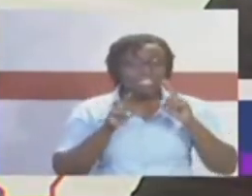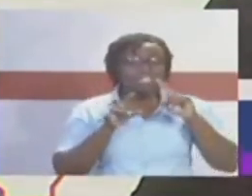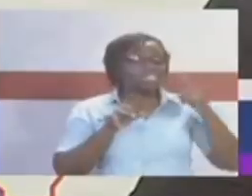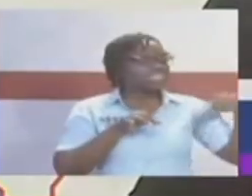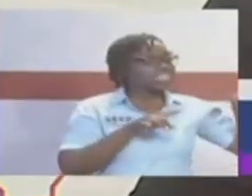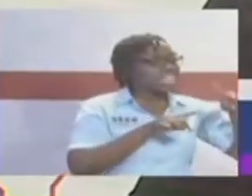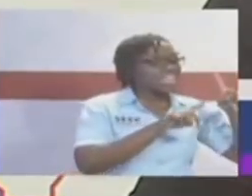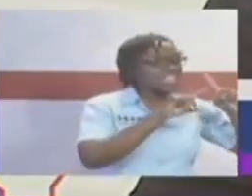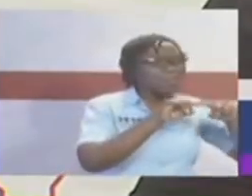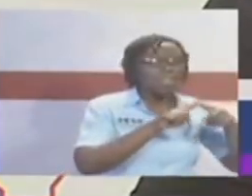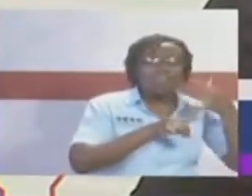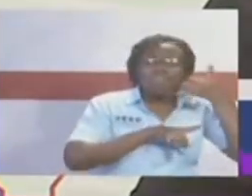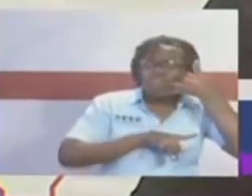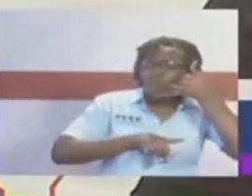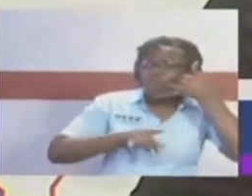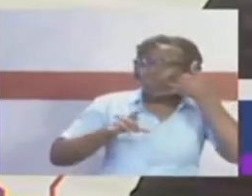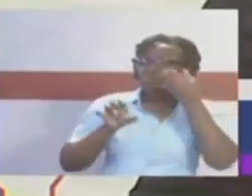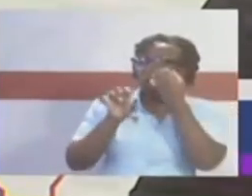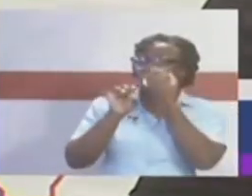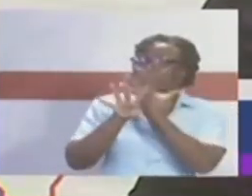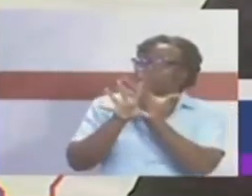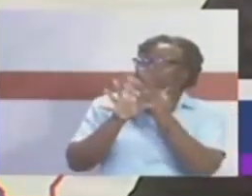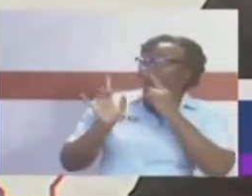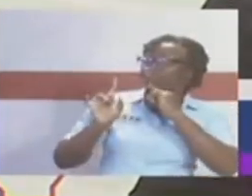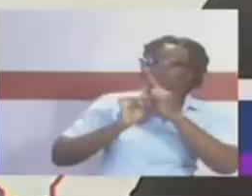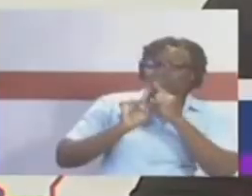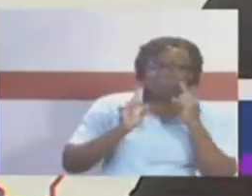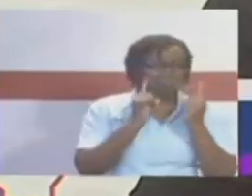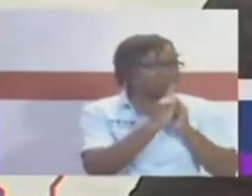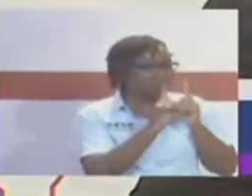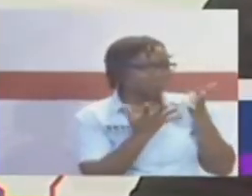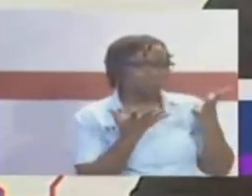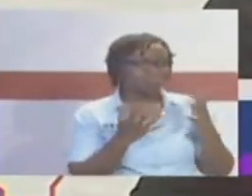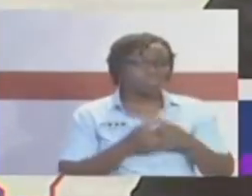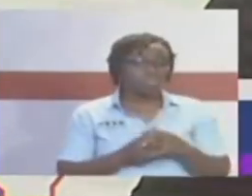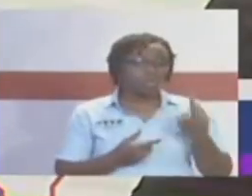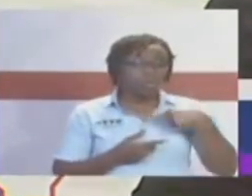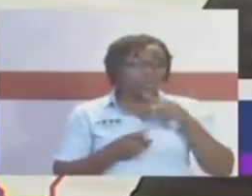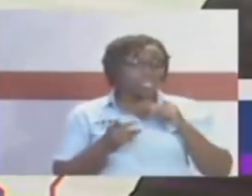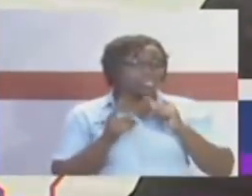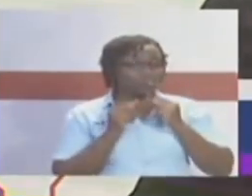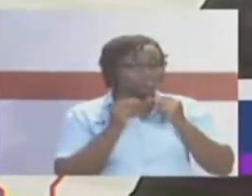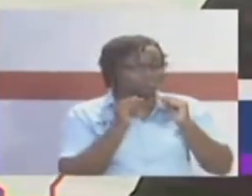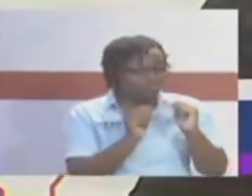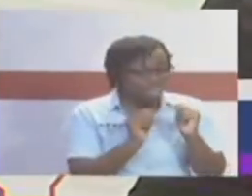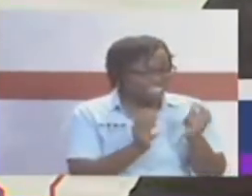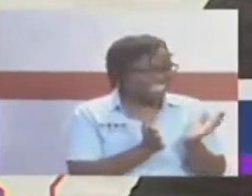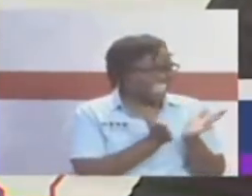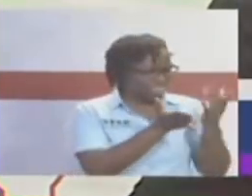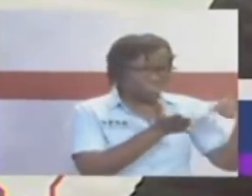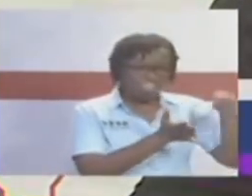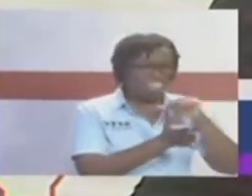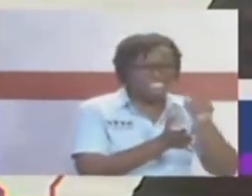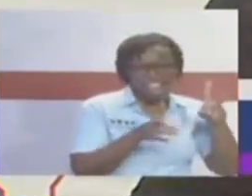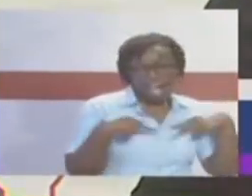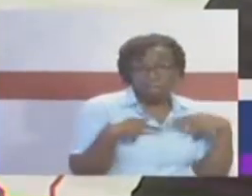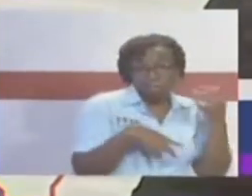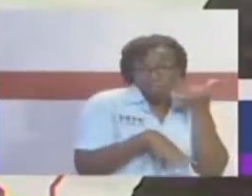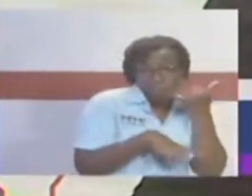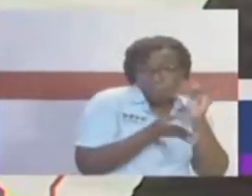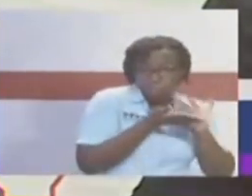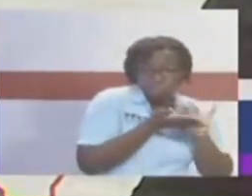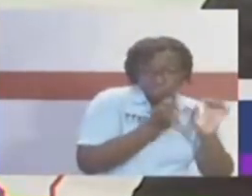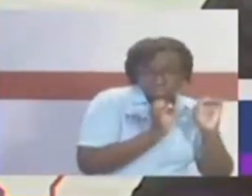loved ones. This is very hard. We try our best to facilitate those who have no devices so they can hear their loved